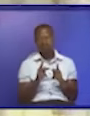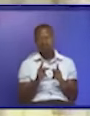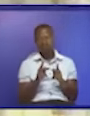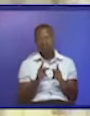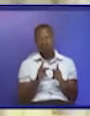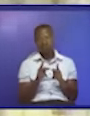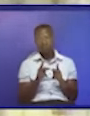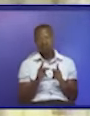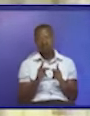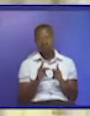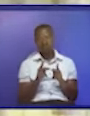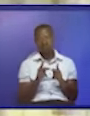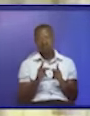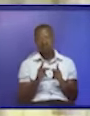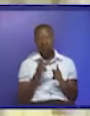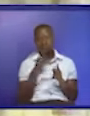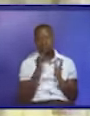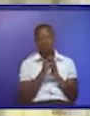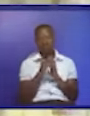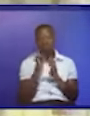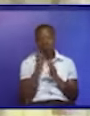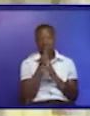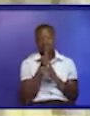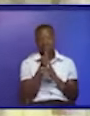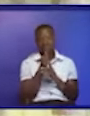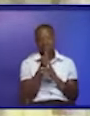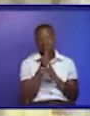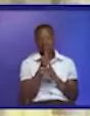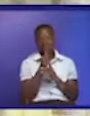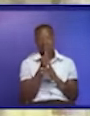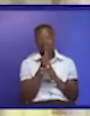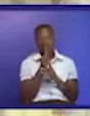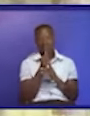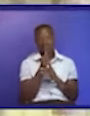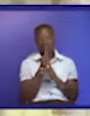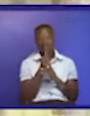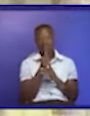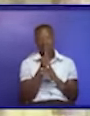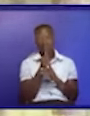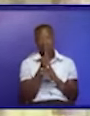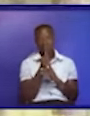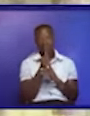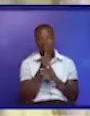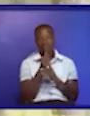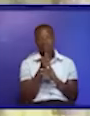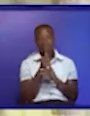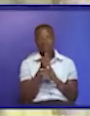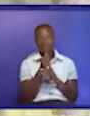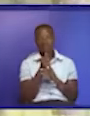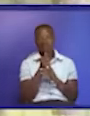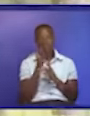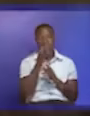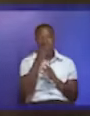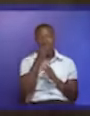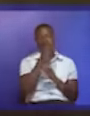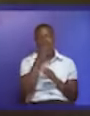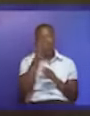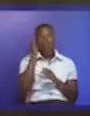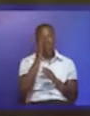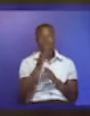Eminence that tomorrow, as much as possible, corporately, we are going to be fasting.